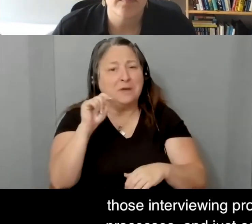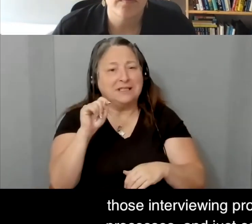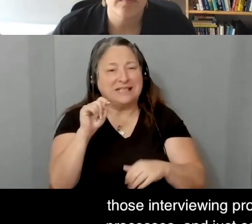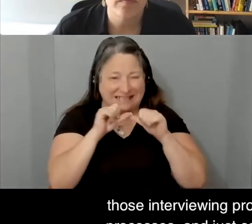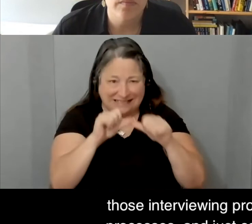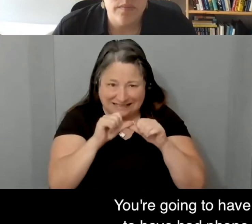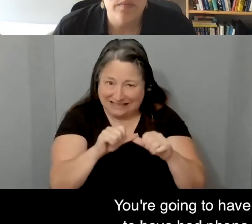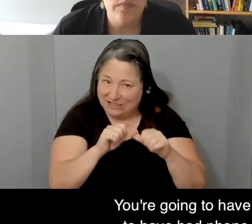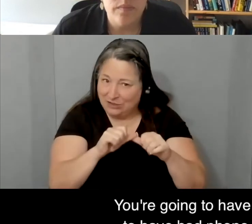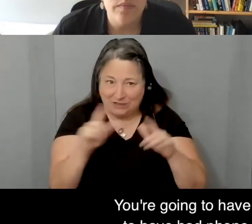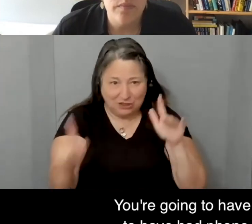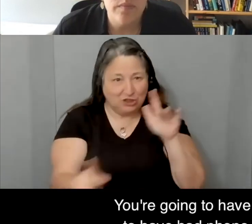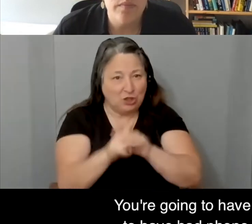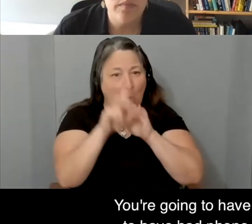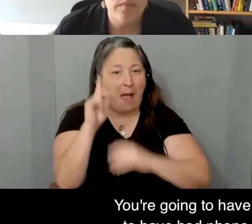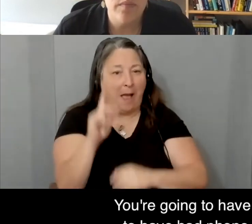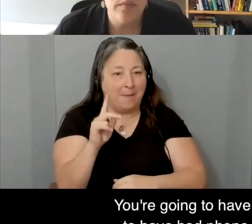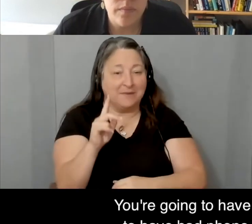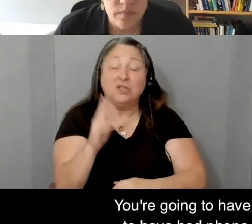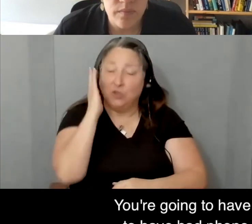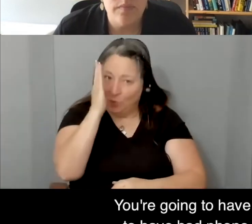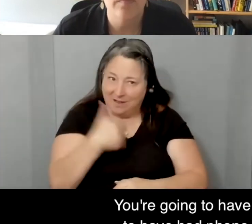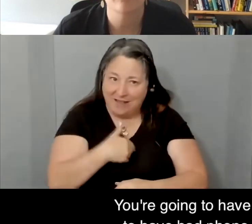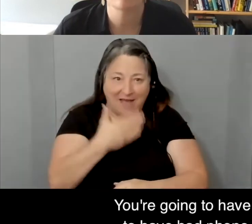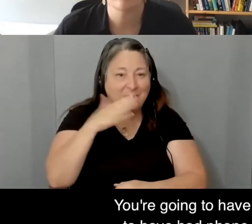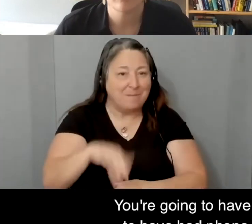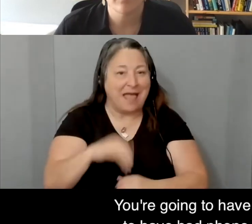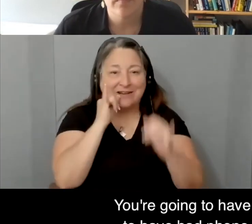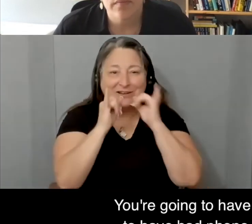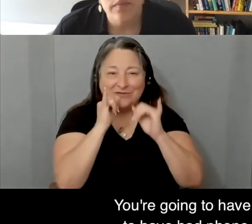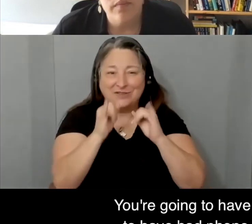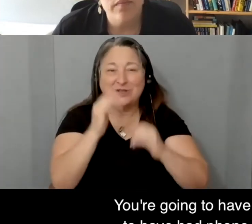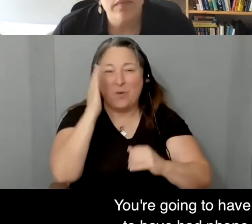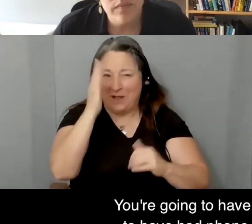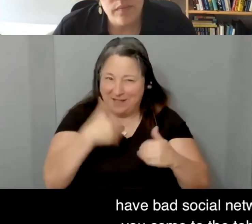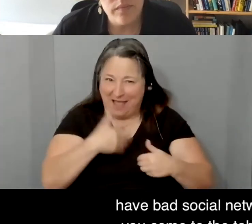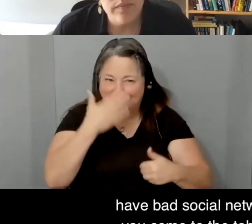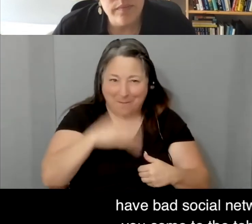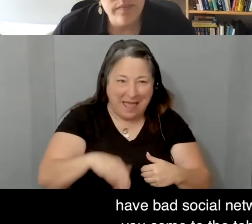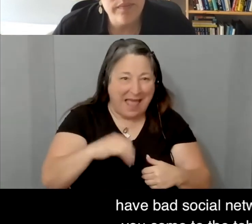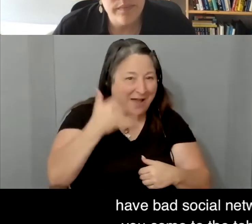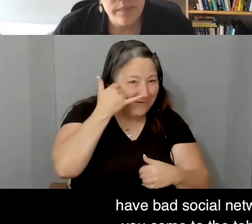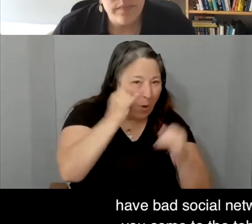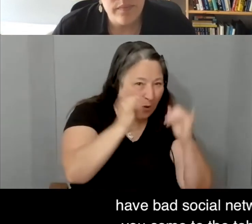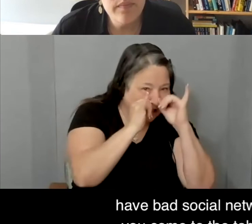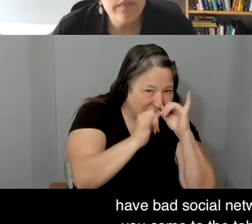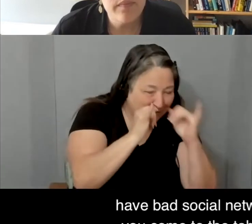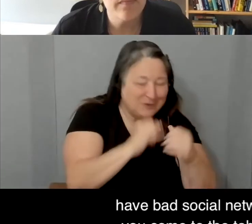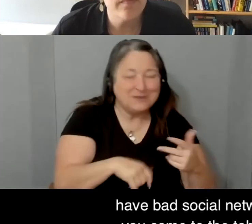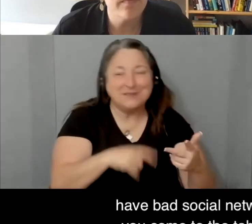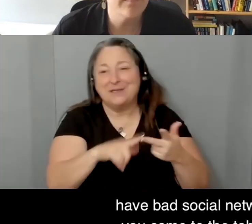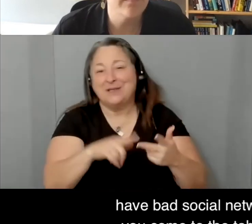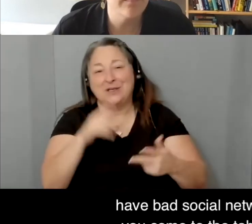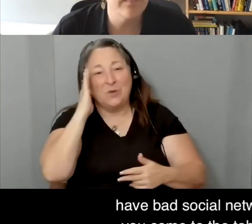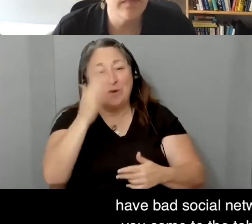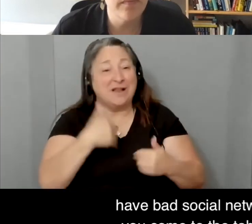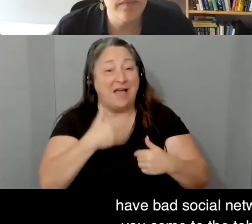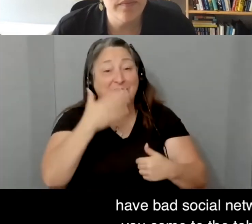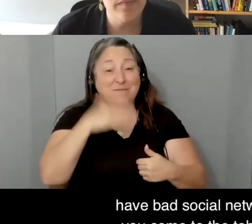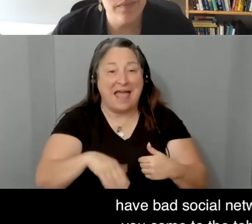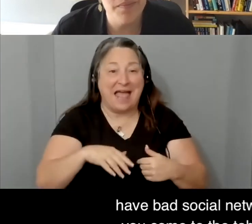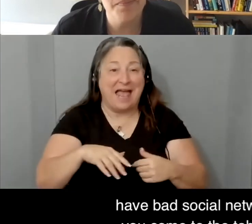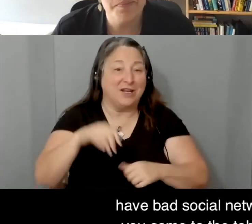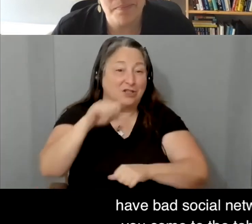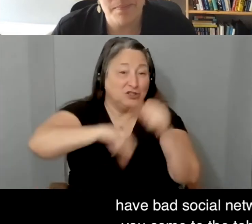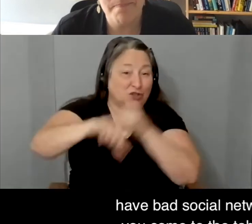to the table. You're going to have bad interviews. You're going to have bad phone screenings. You're going to have bad social networking